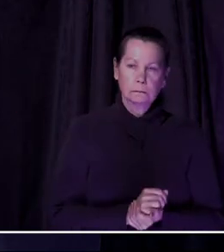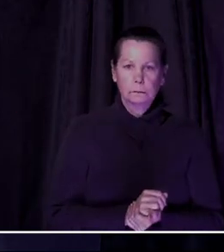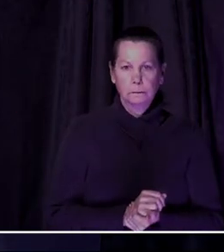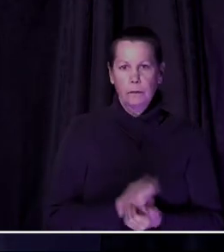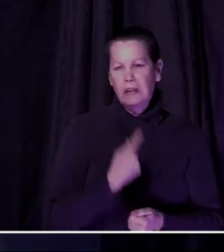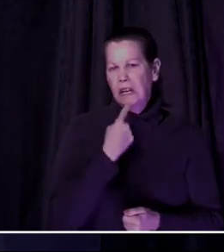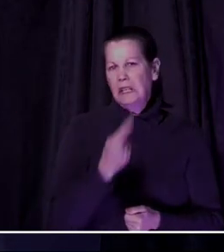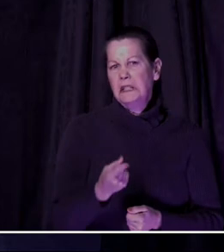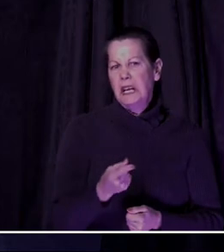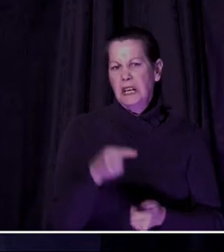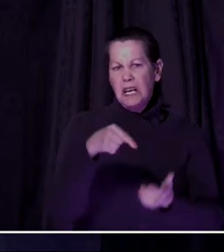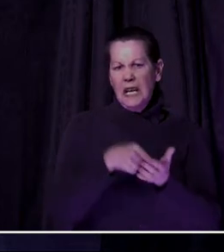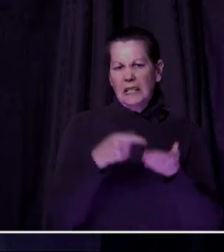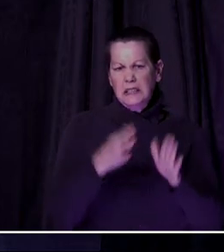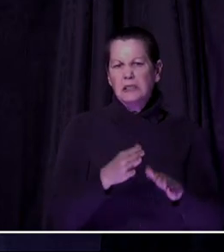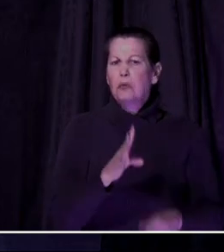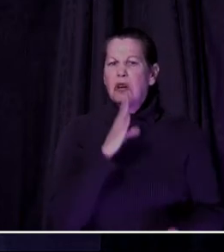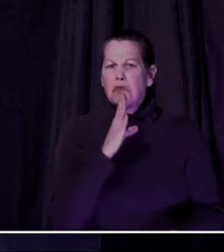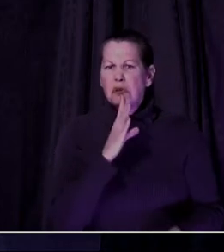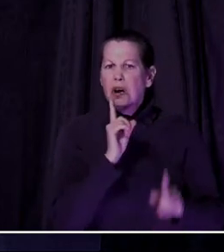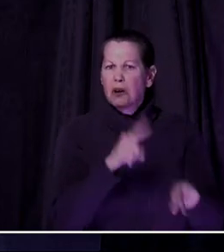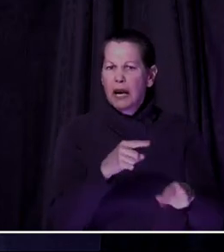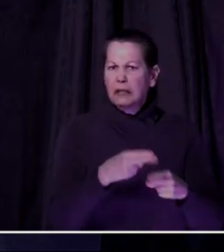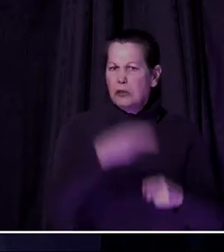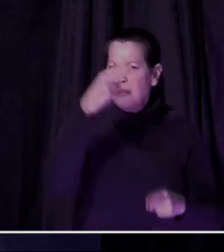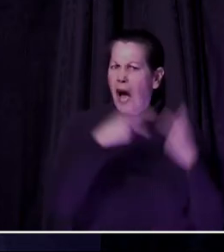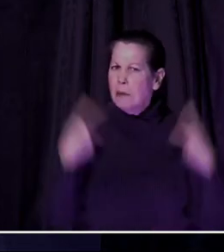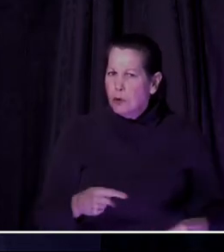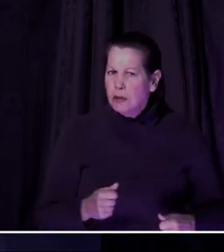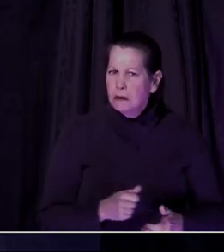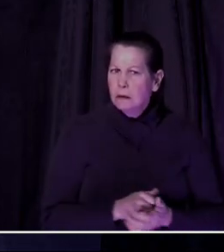And he said, is this the way you talk or answer the high priest?